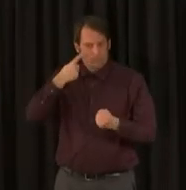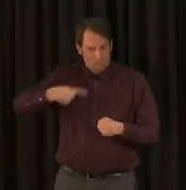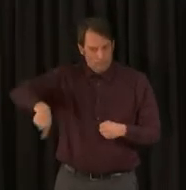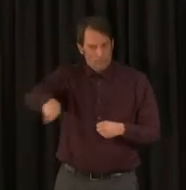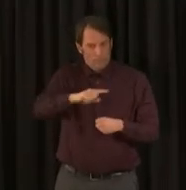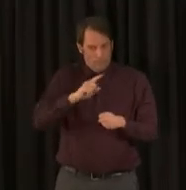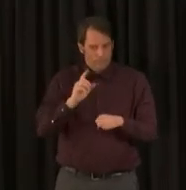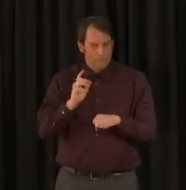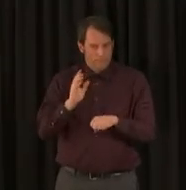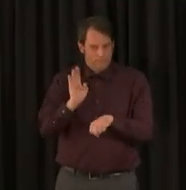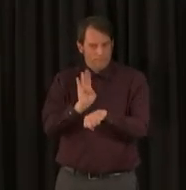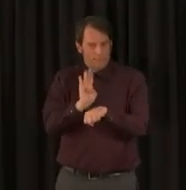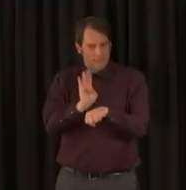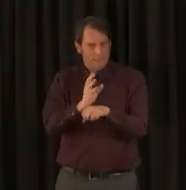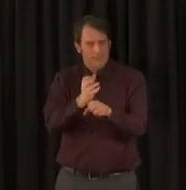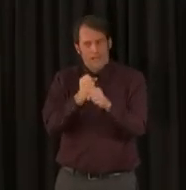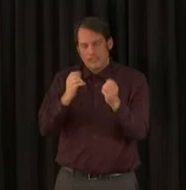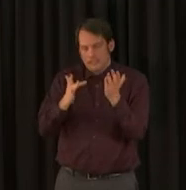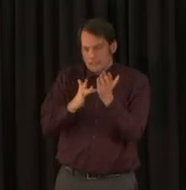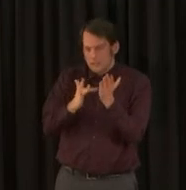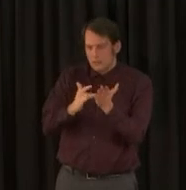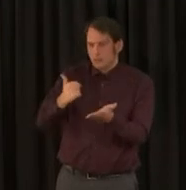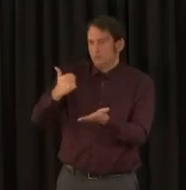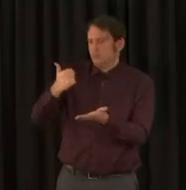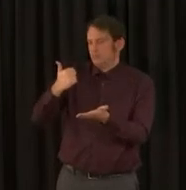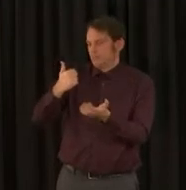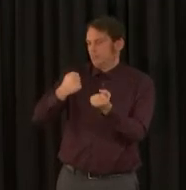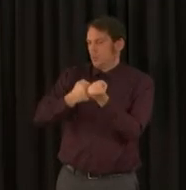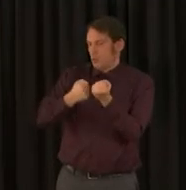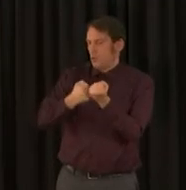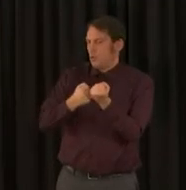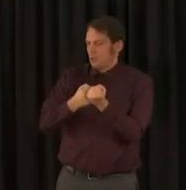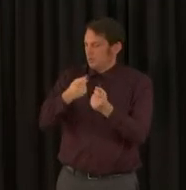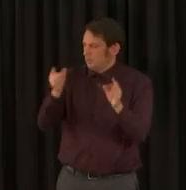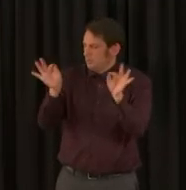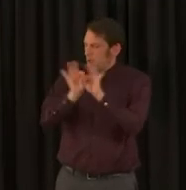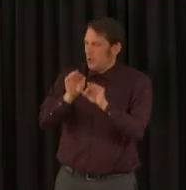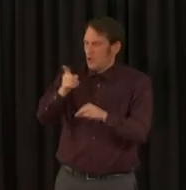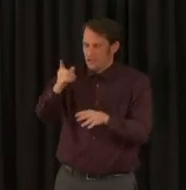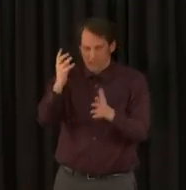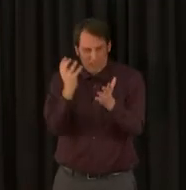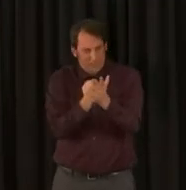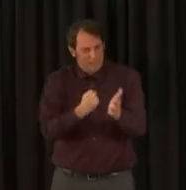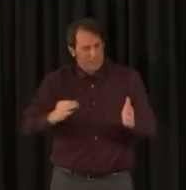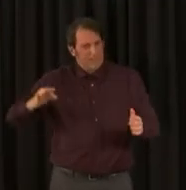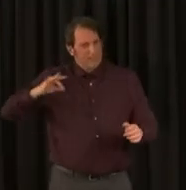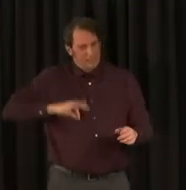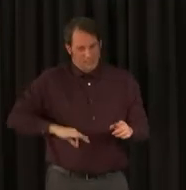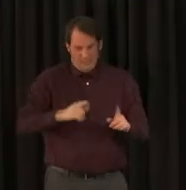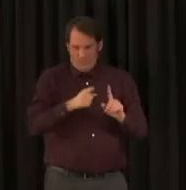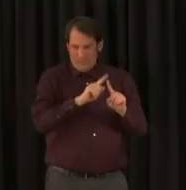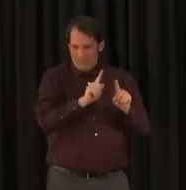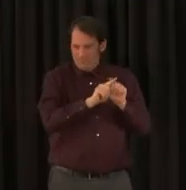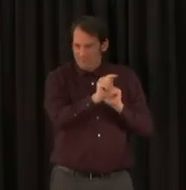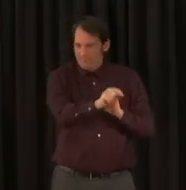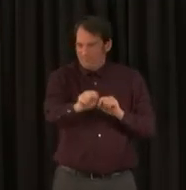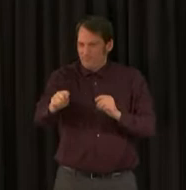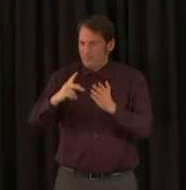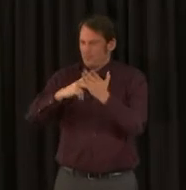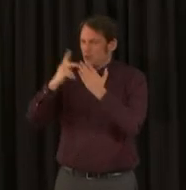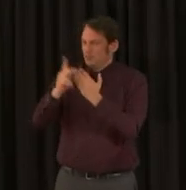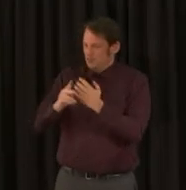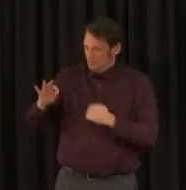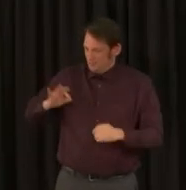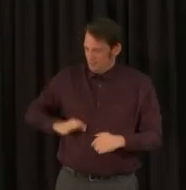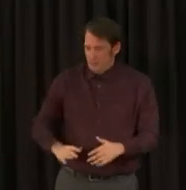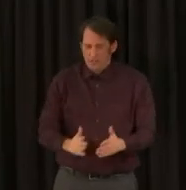get technical assistance to take advantage of the federal programs that are available to us. So, Neil, I